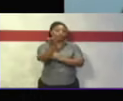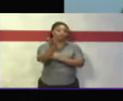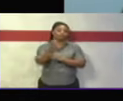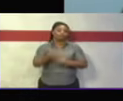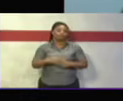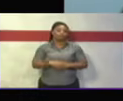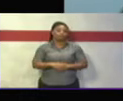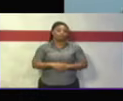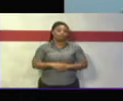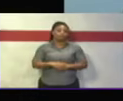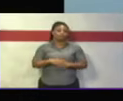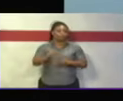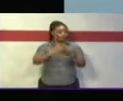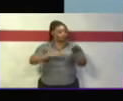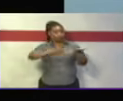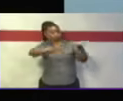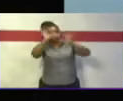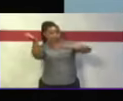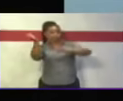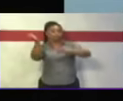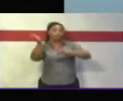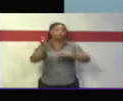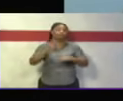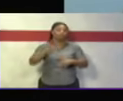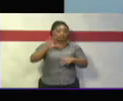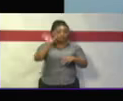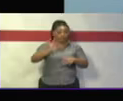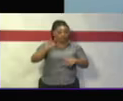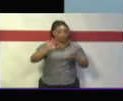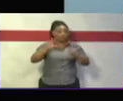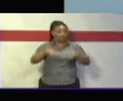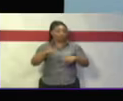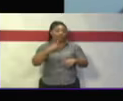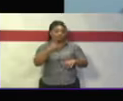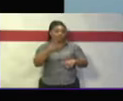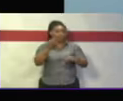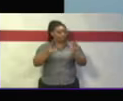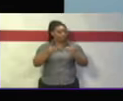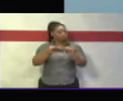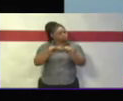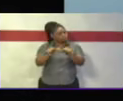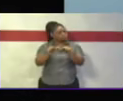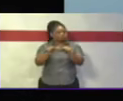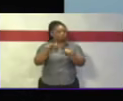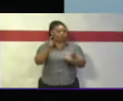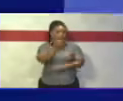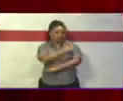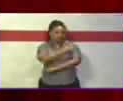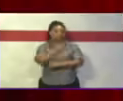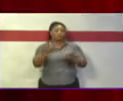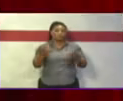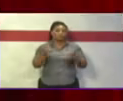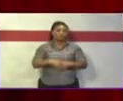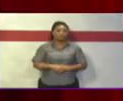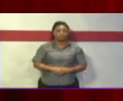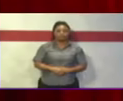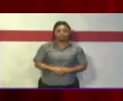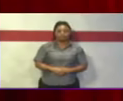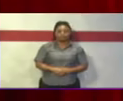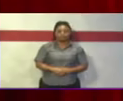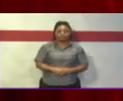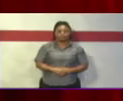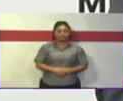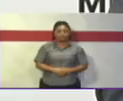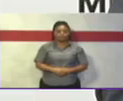on Friday. Can you say whether this affected operations in terms of vaccinations and so on? So